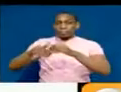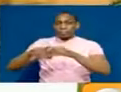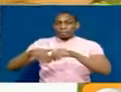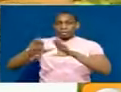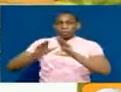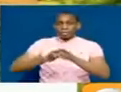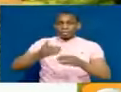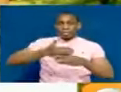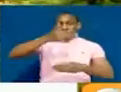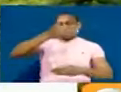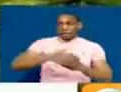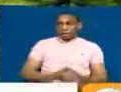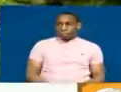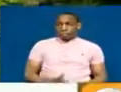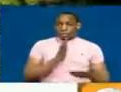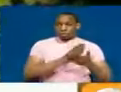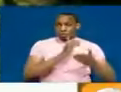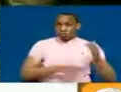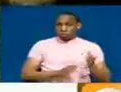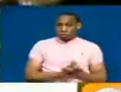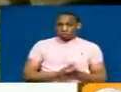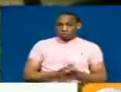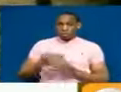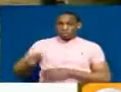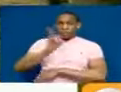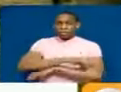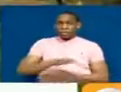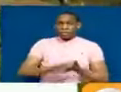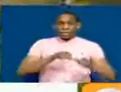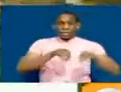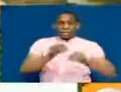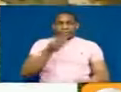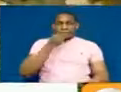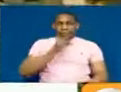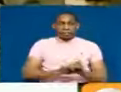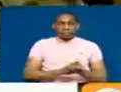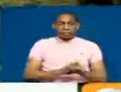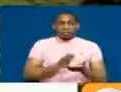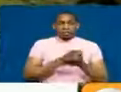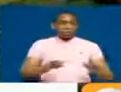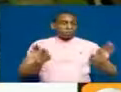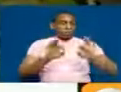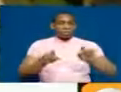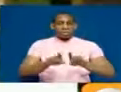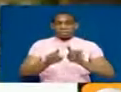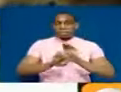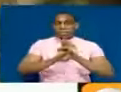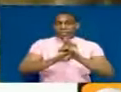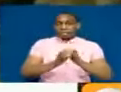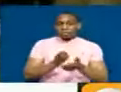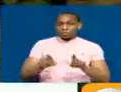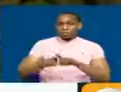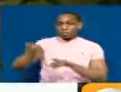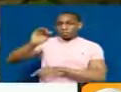the walls. In fact, the daily hyena feeding spectacle is just one example of